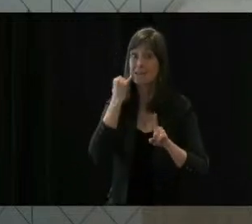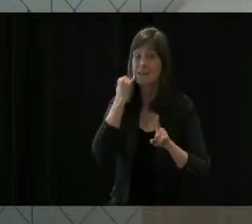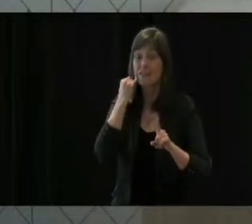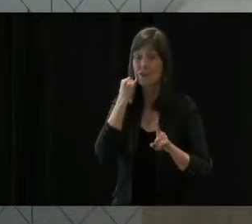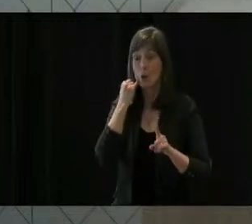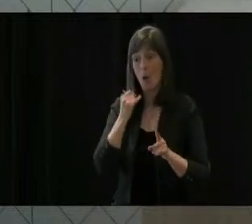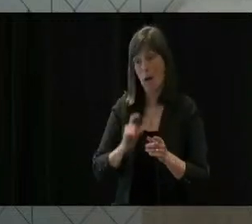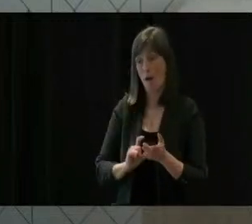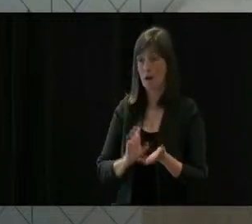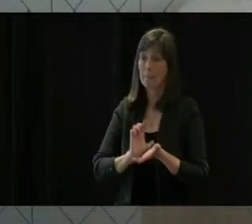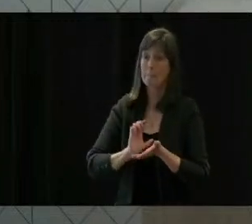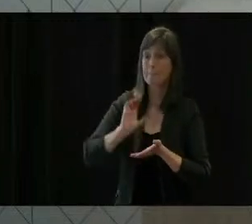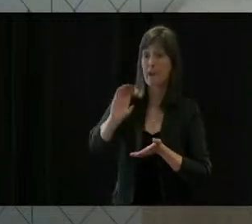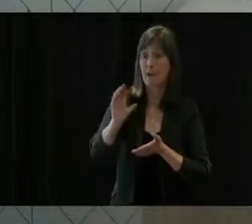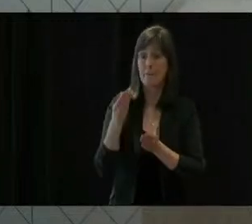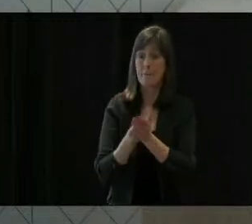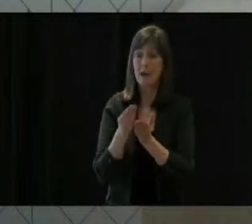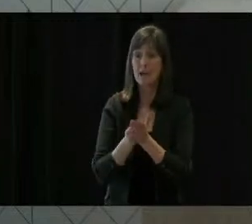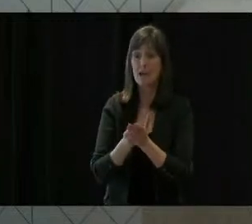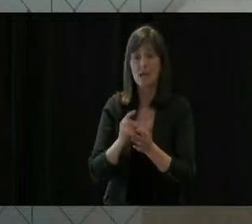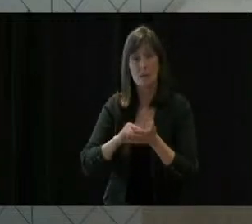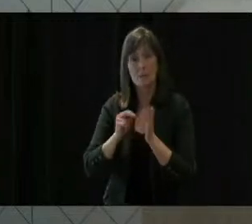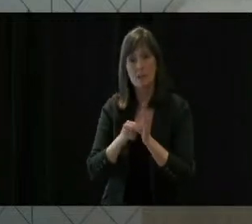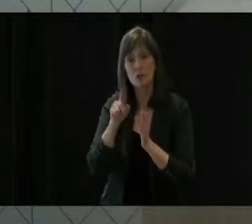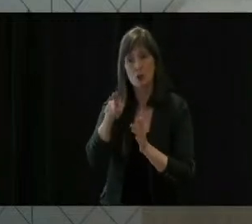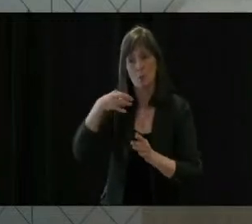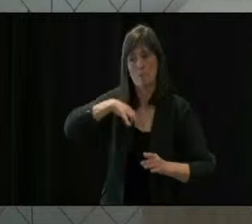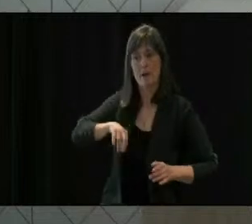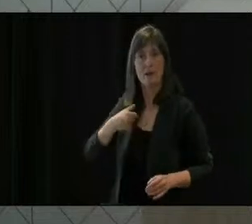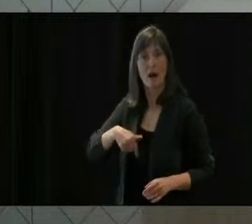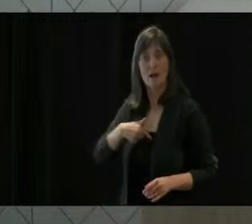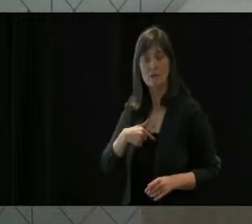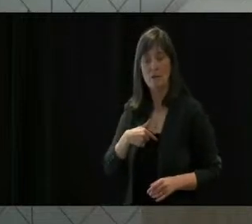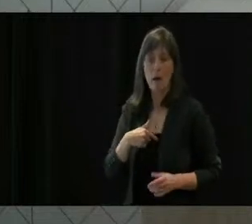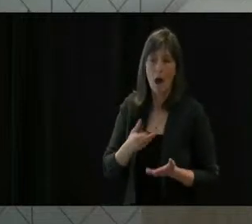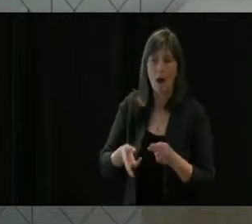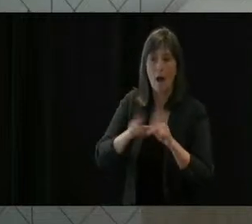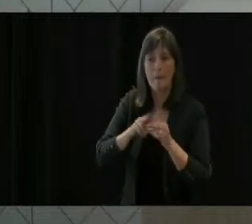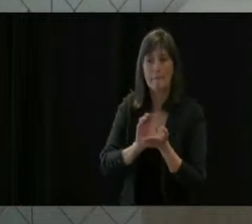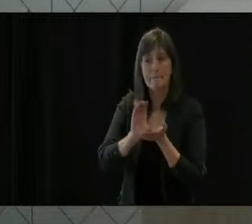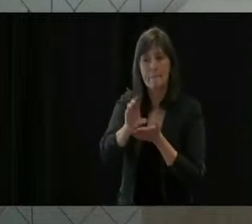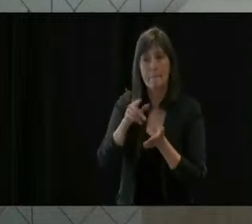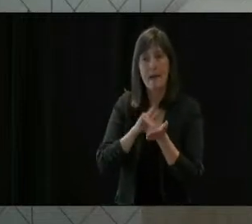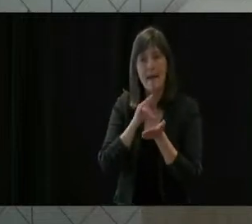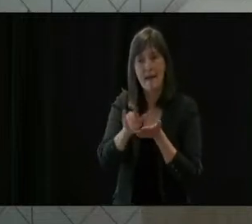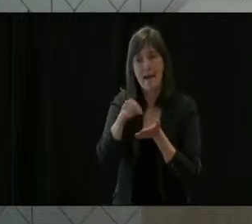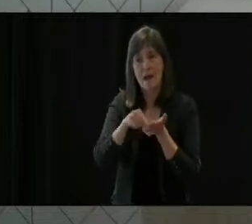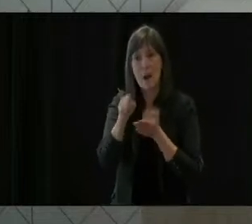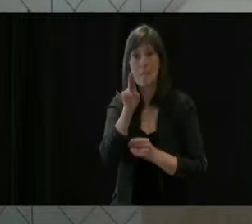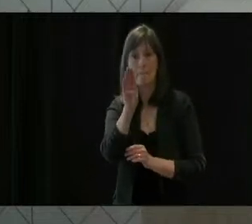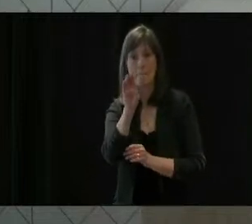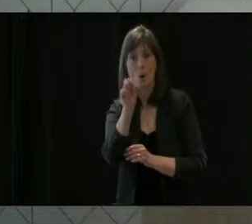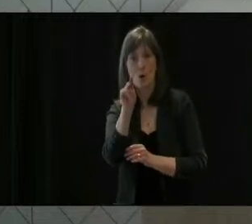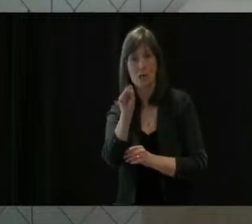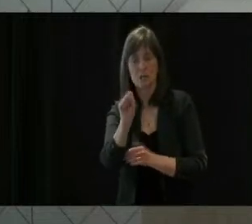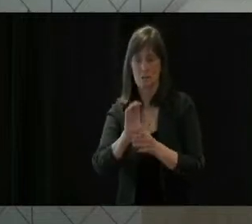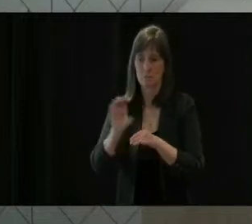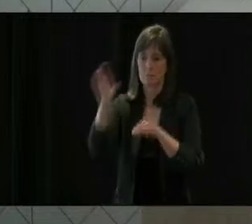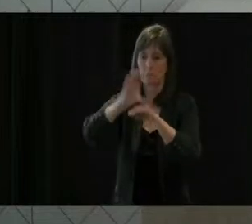to actual results. You'll probably like a lot of that. So I think it depends.